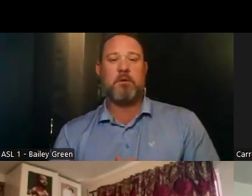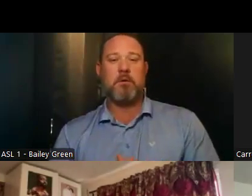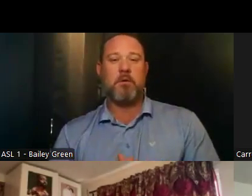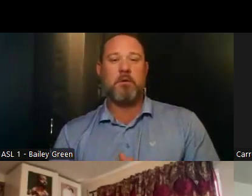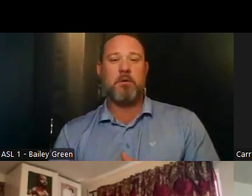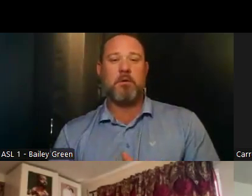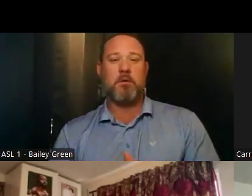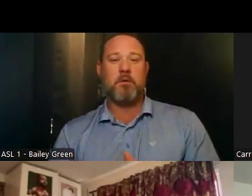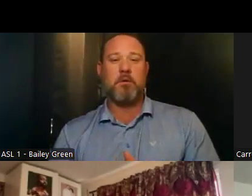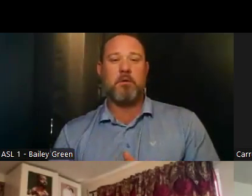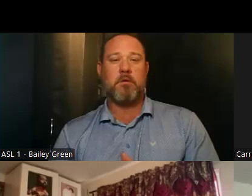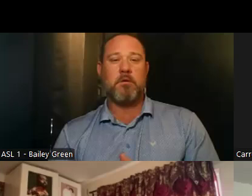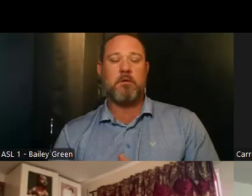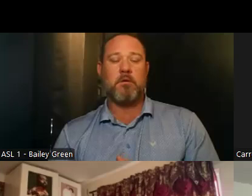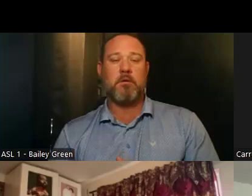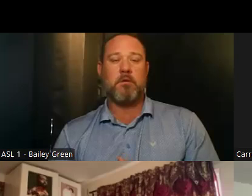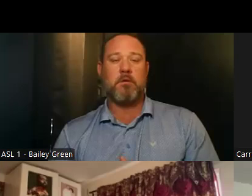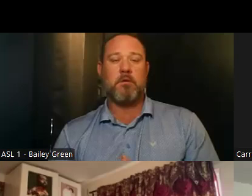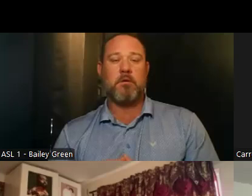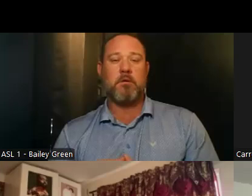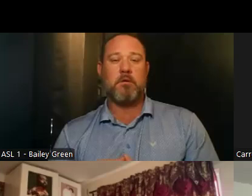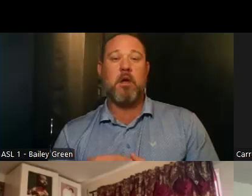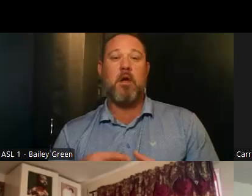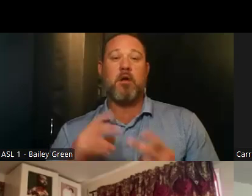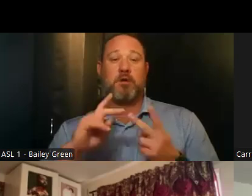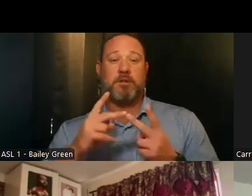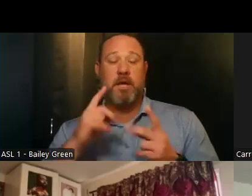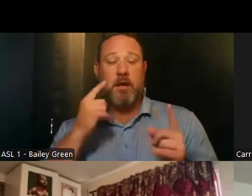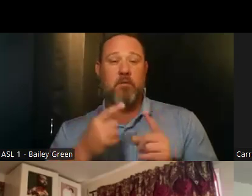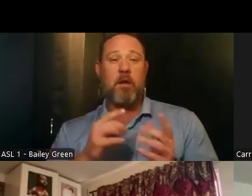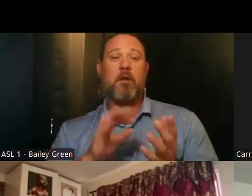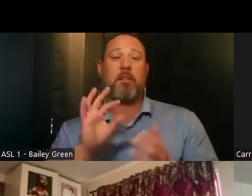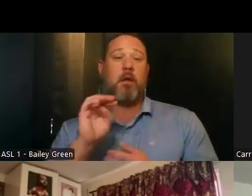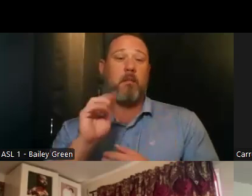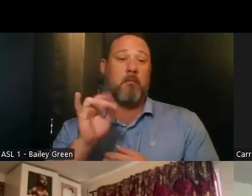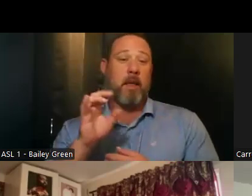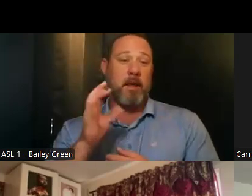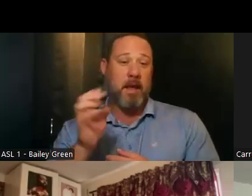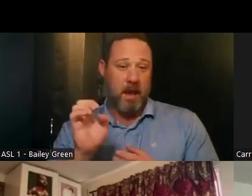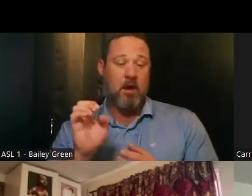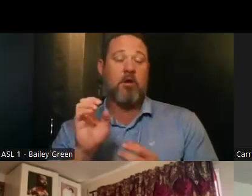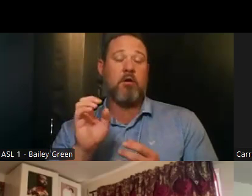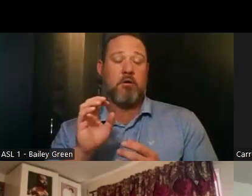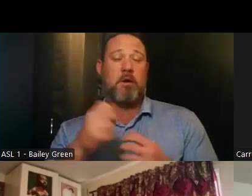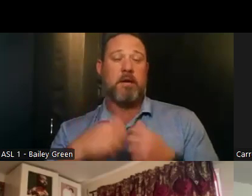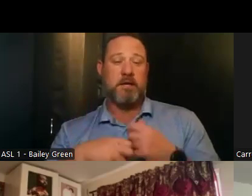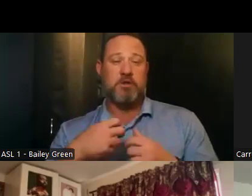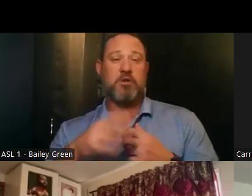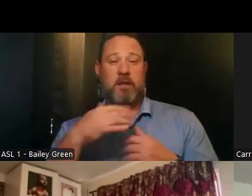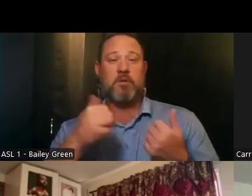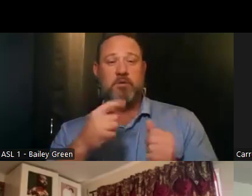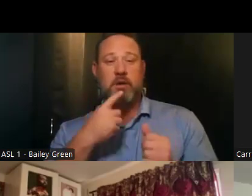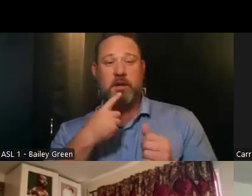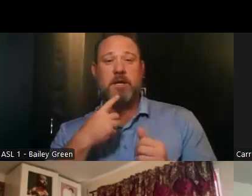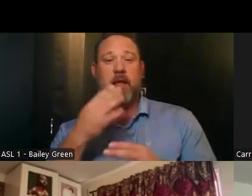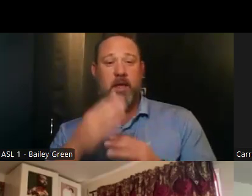in some of these places. And then on your second point around the Medicare issue, yeah, that's kind of what I was trying to say at the very